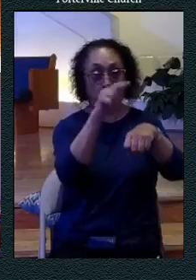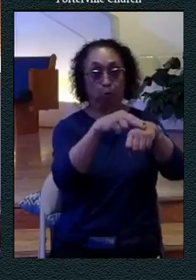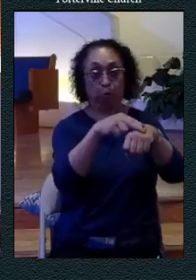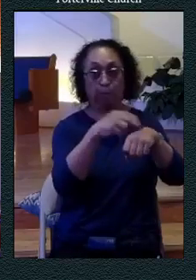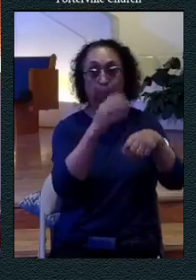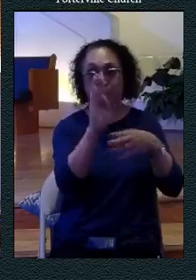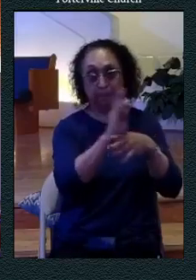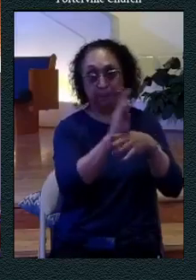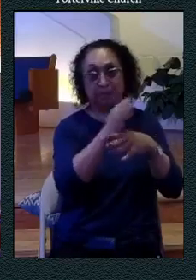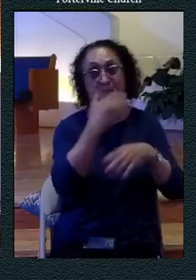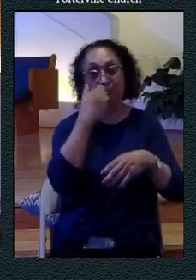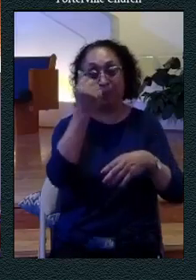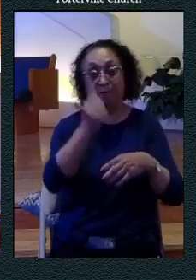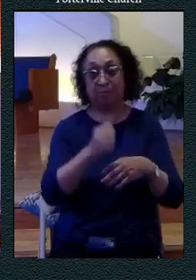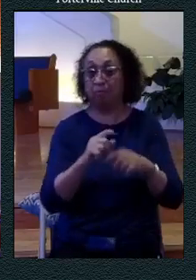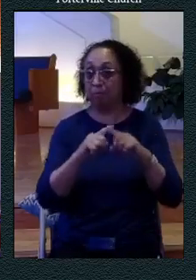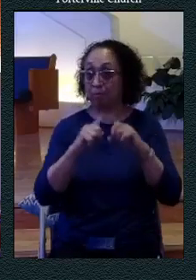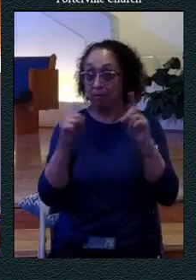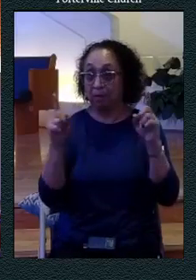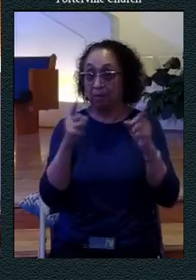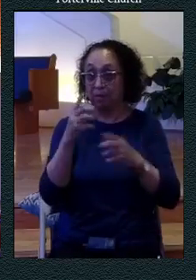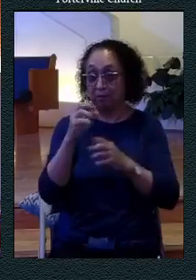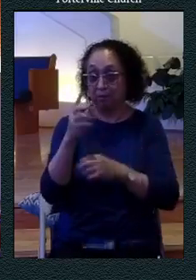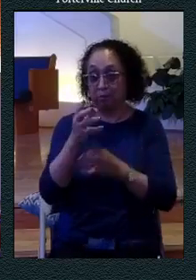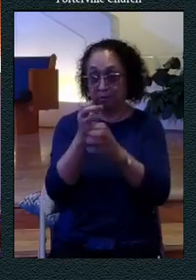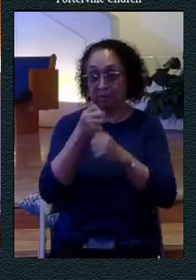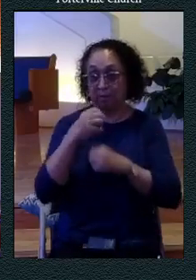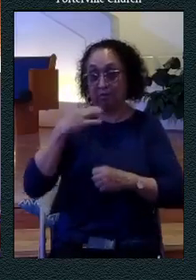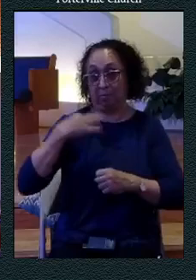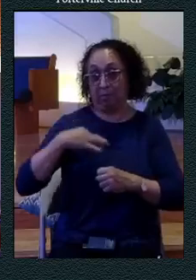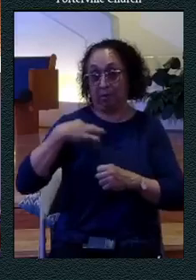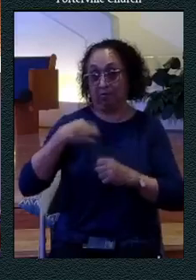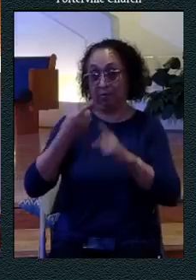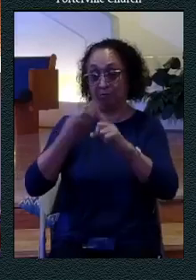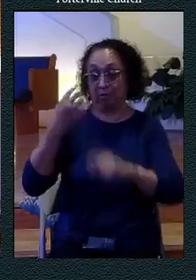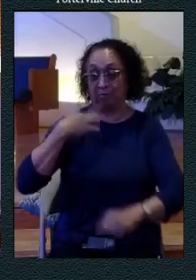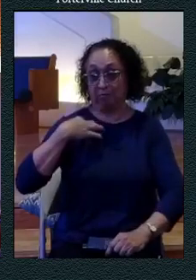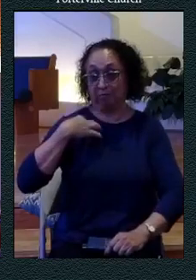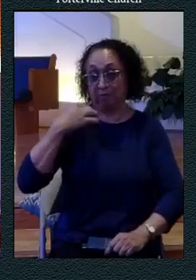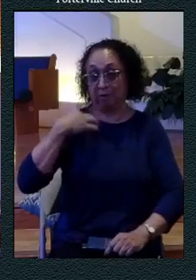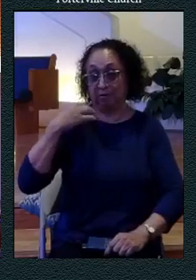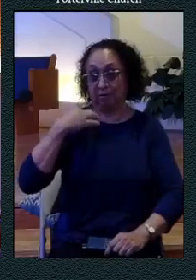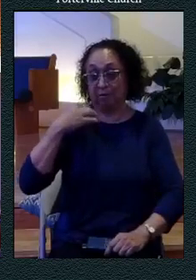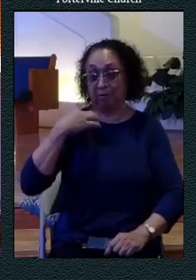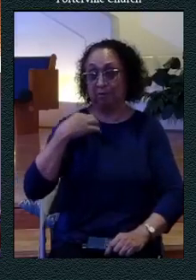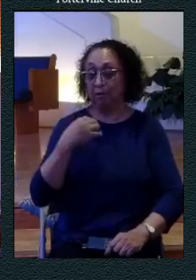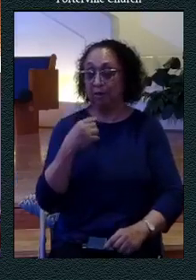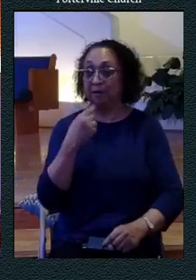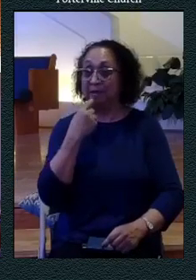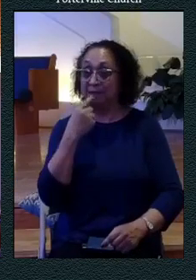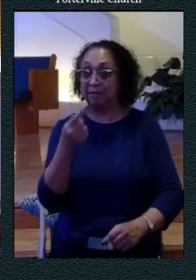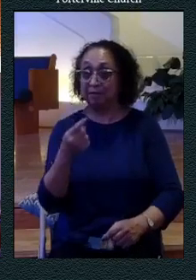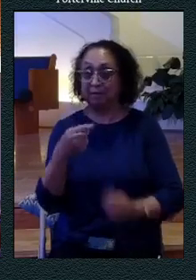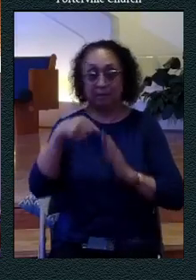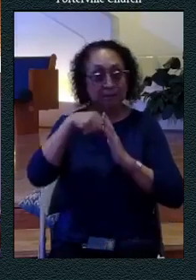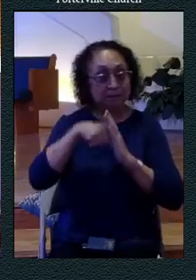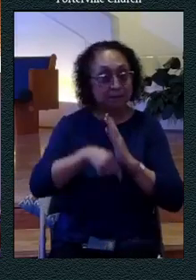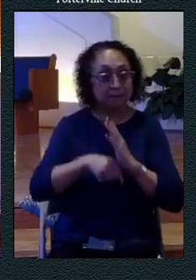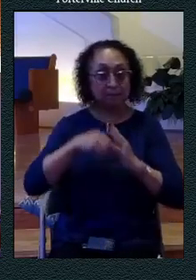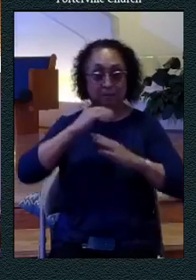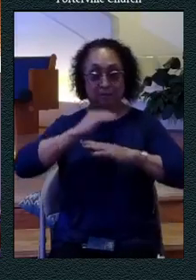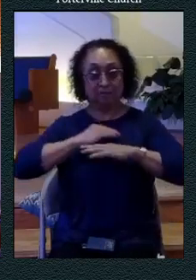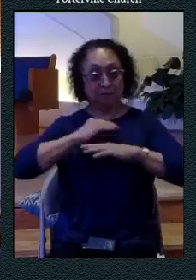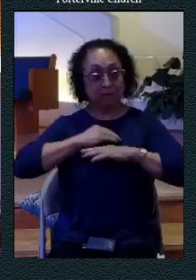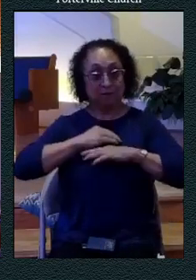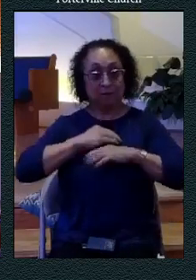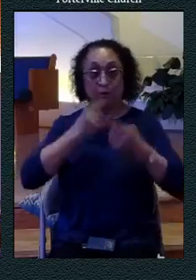But there's actually tremendous benefits from volunteering. Just move through them quickly here. There's a deeper fulfillment that comes